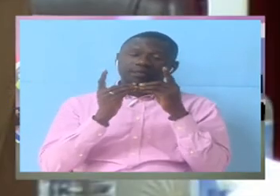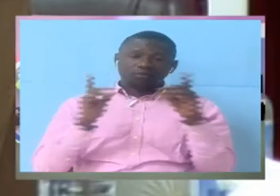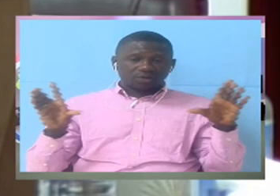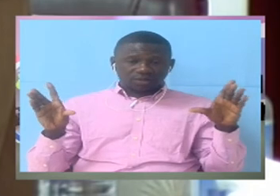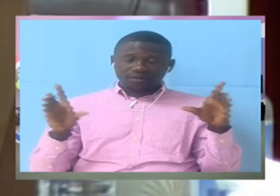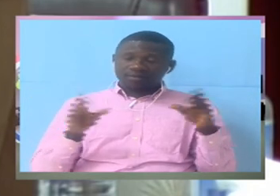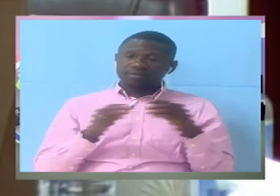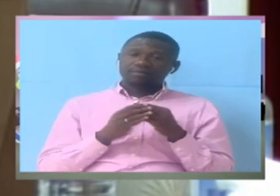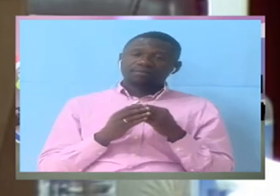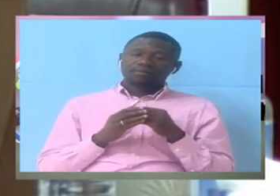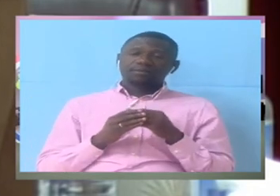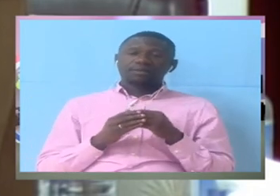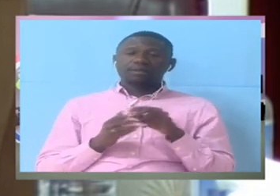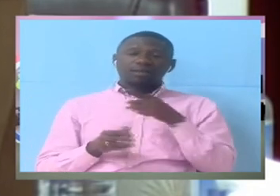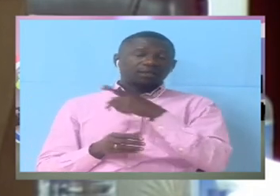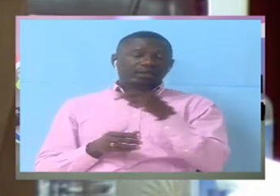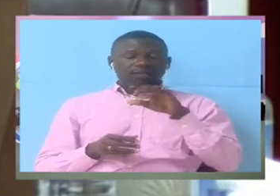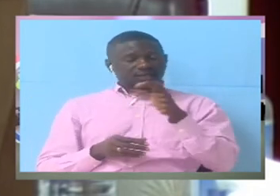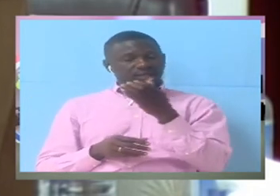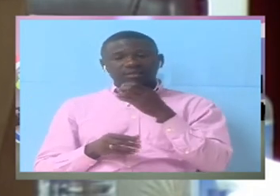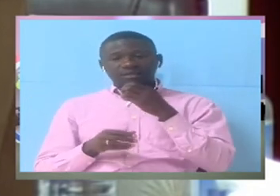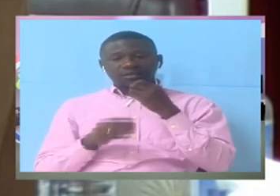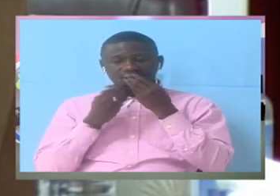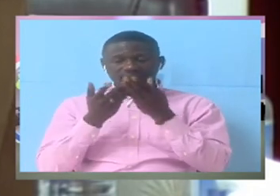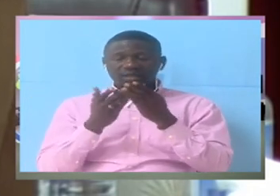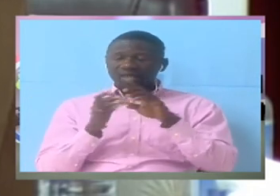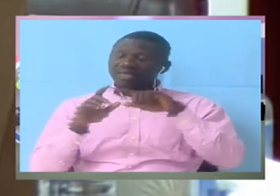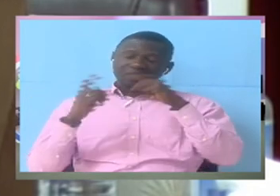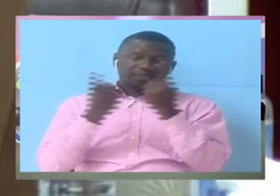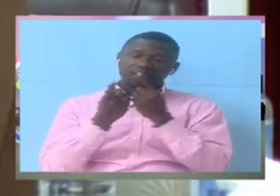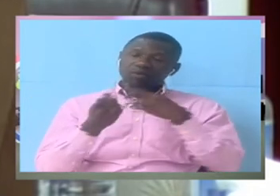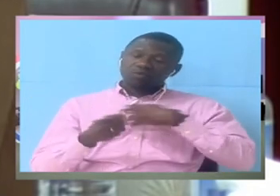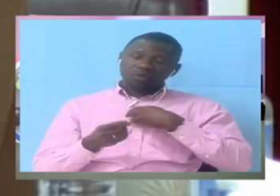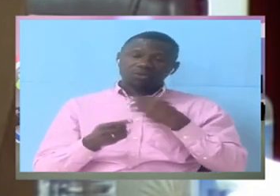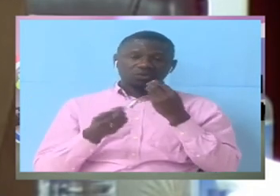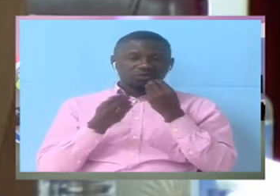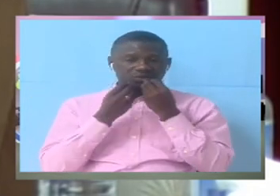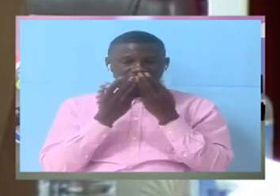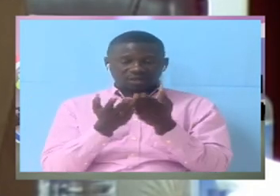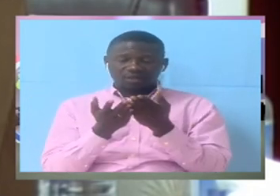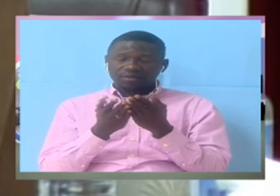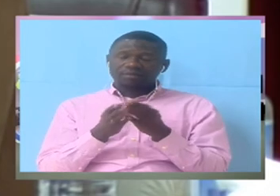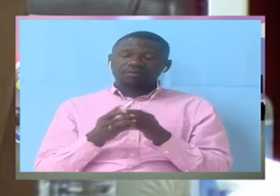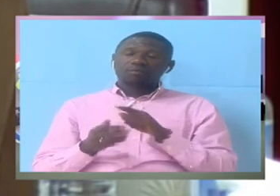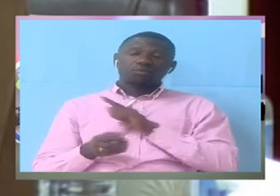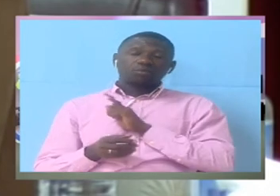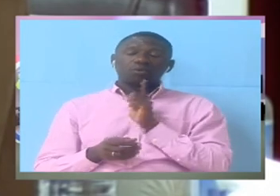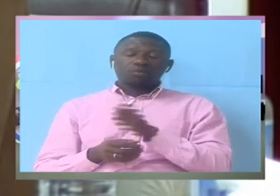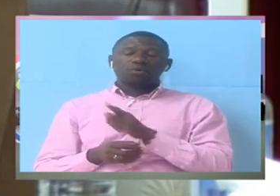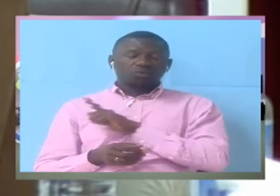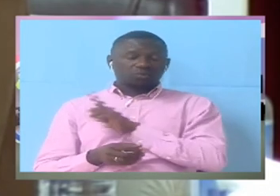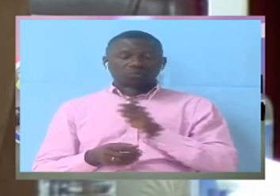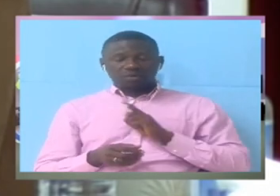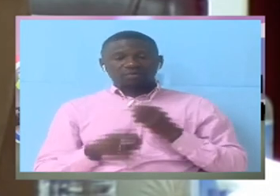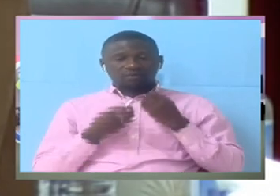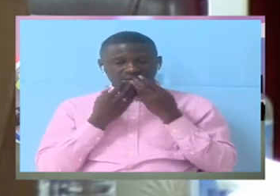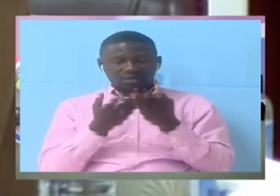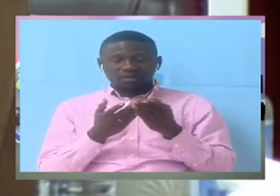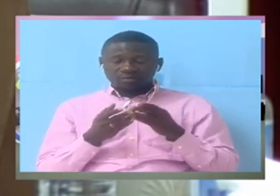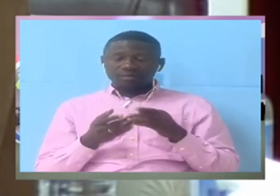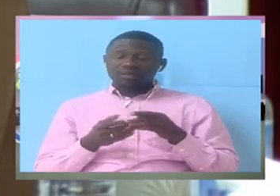They can say whatever they want to say. But we have been saying from this